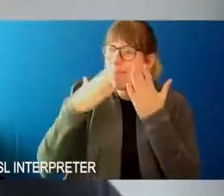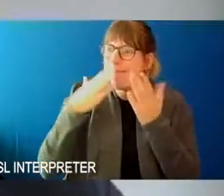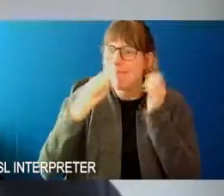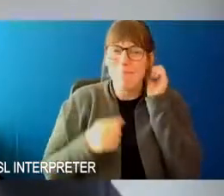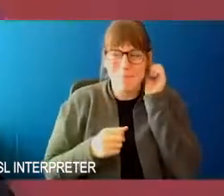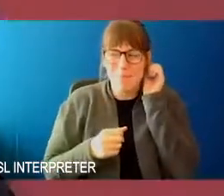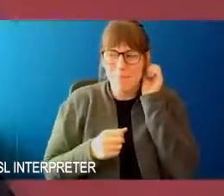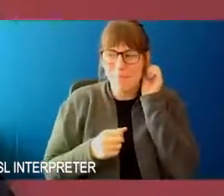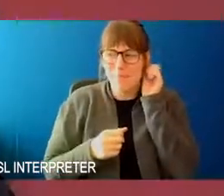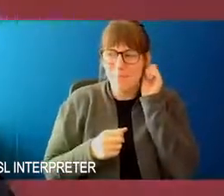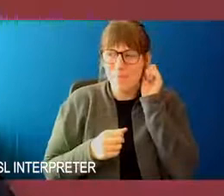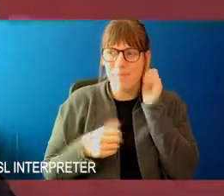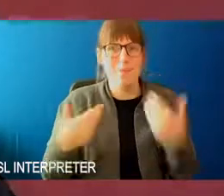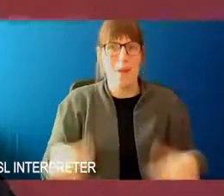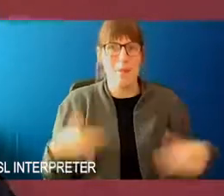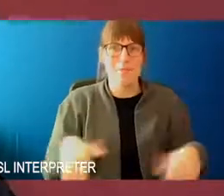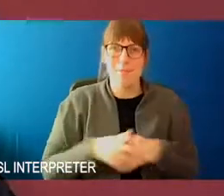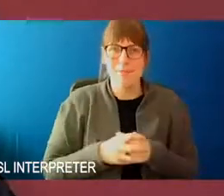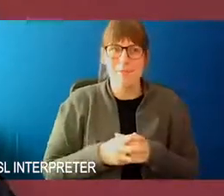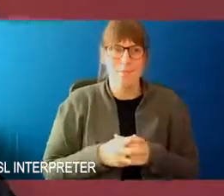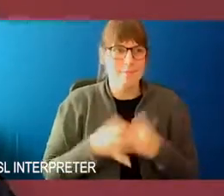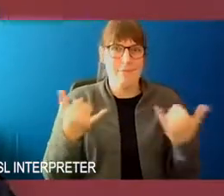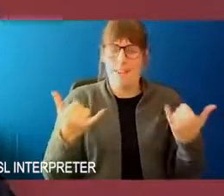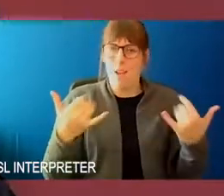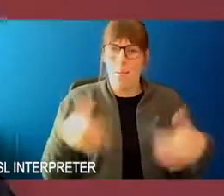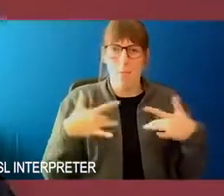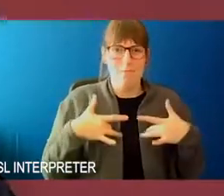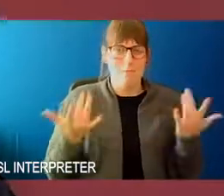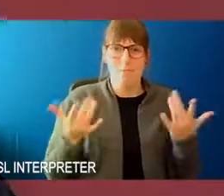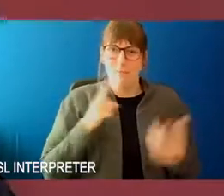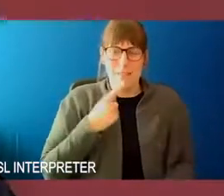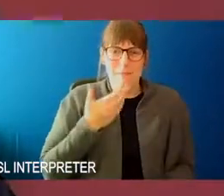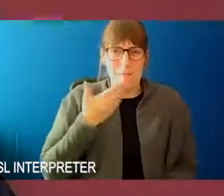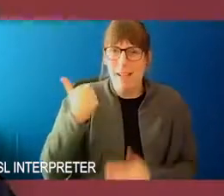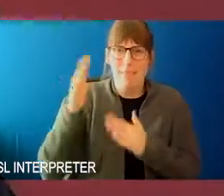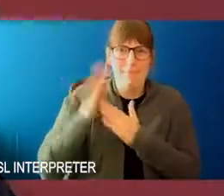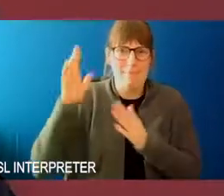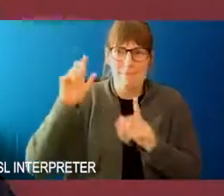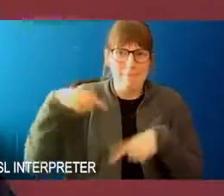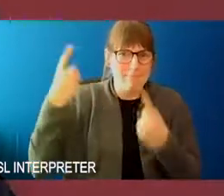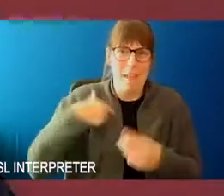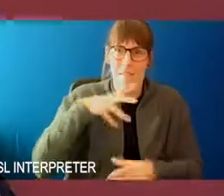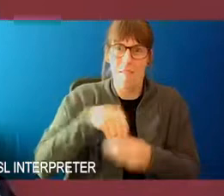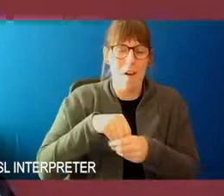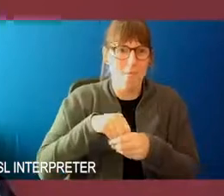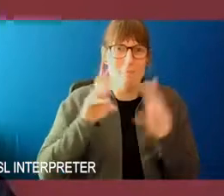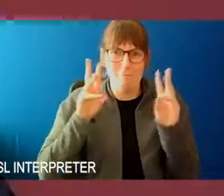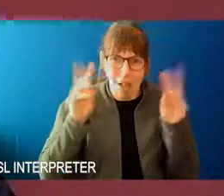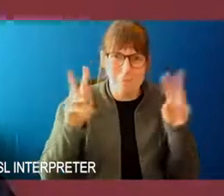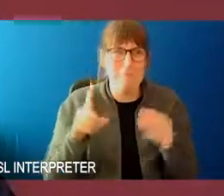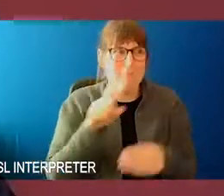So thanks, Mian. Perfect. Thank you so much. Wow, this has been one of the best events that I've been a part